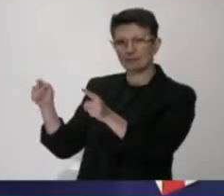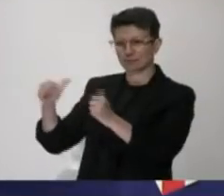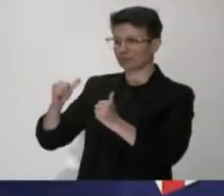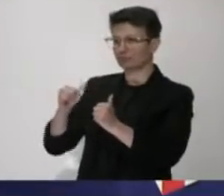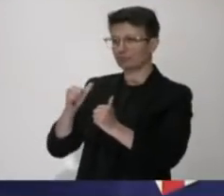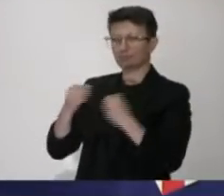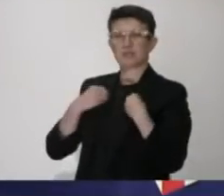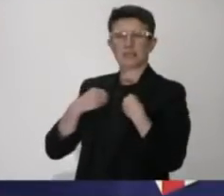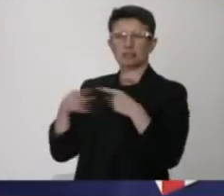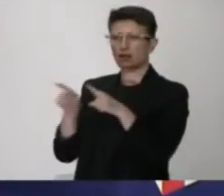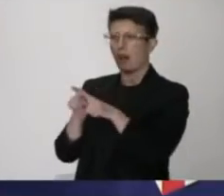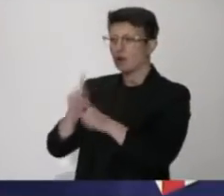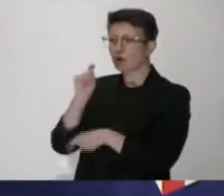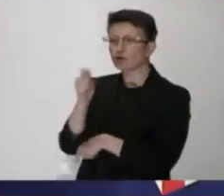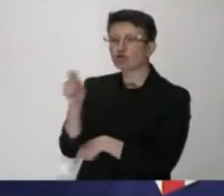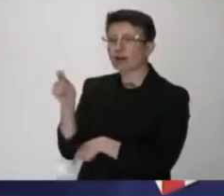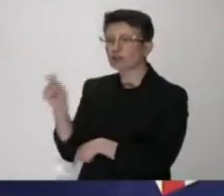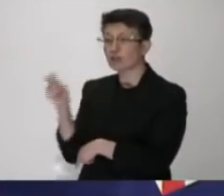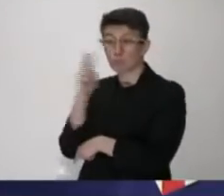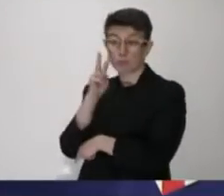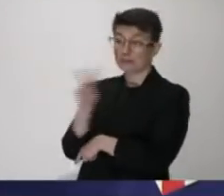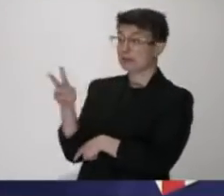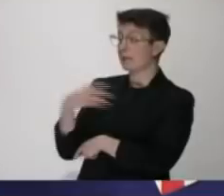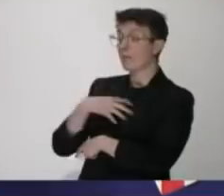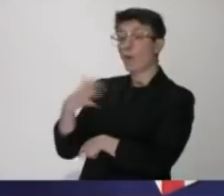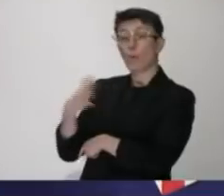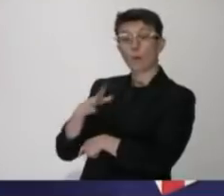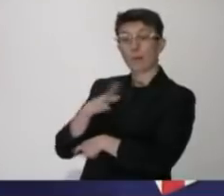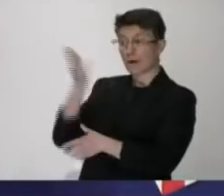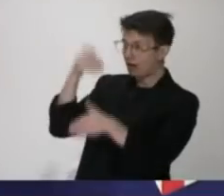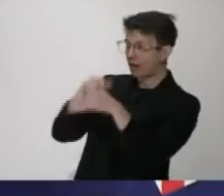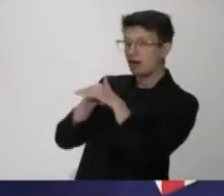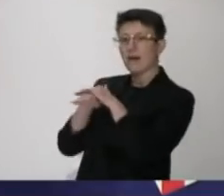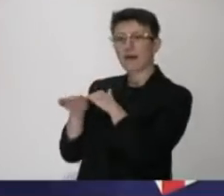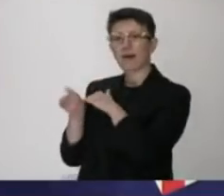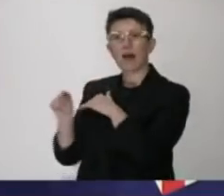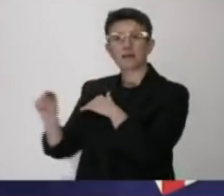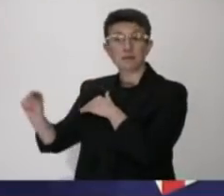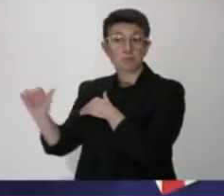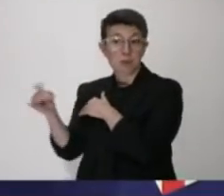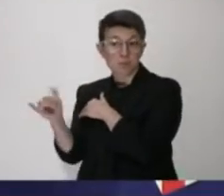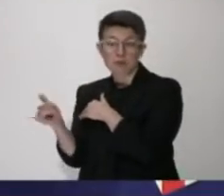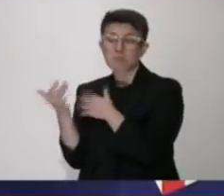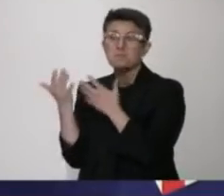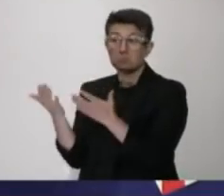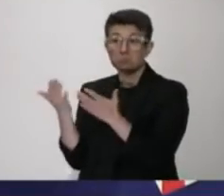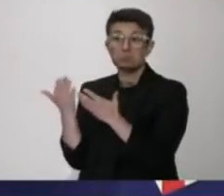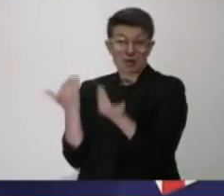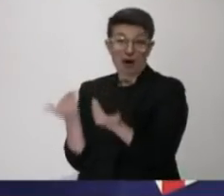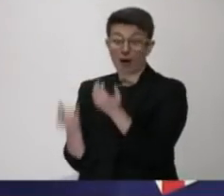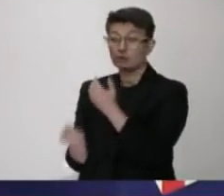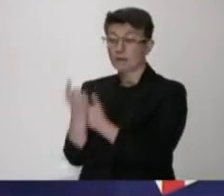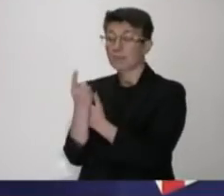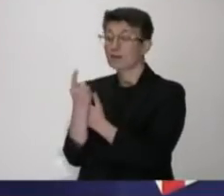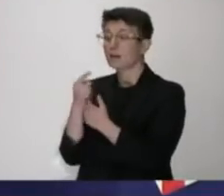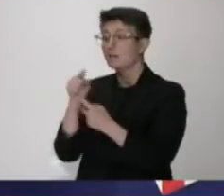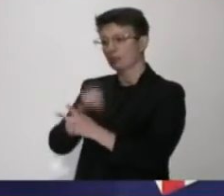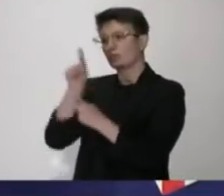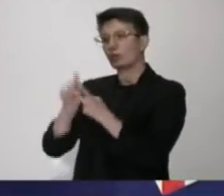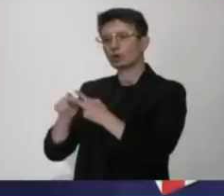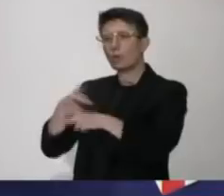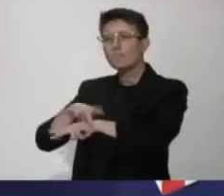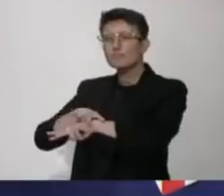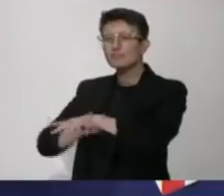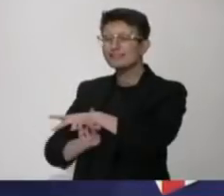enter the workforce there, but also the fact that, for example, through our free apprenticeship program, that's offered in areas which have got a